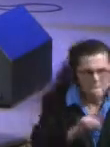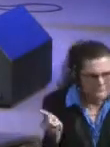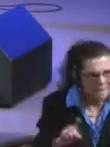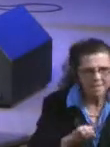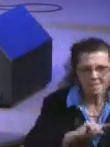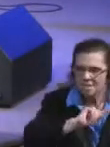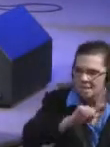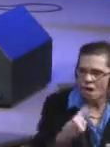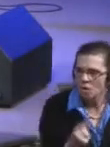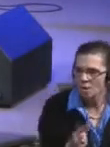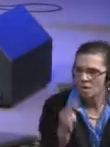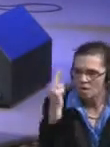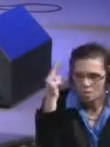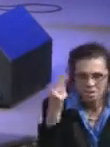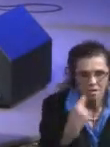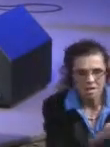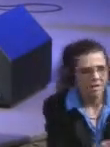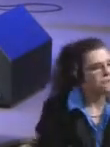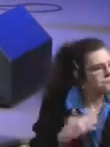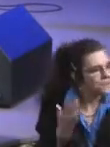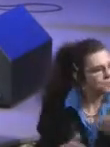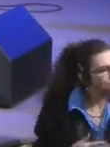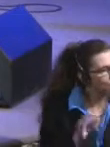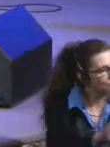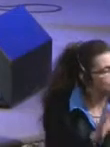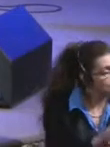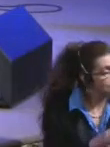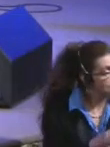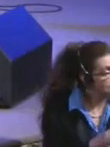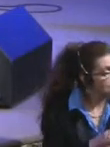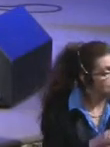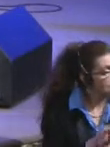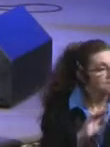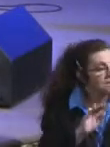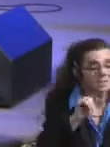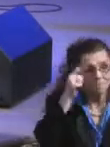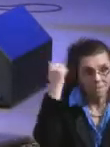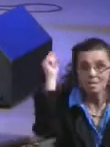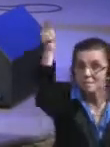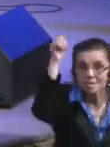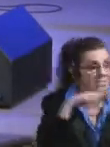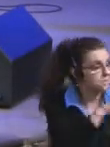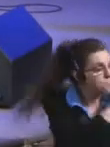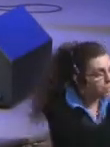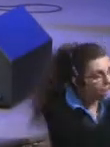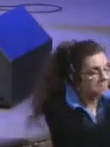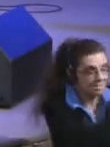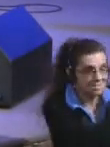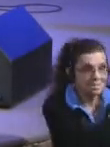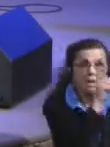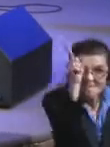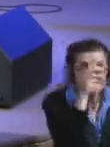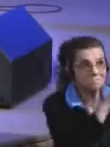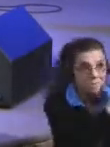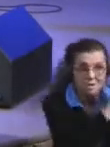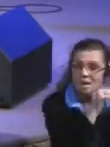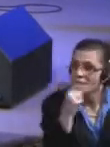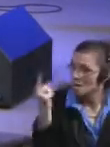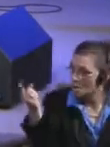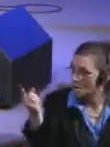only reason that we're enjoying the services that we've been enjoying is because of his presence. Because of his presence. Amen. And you